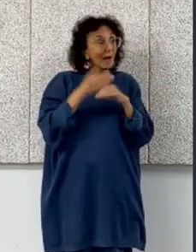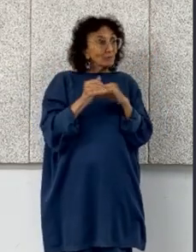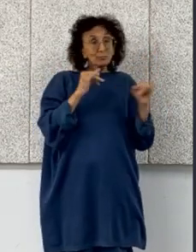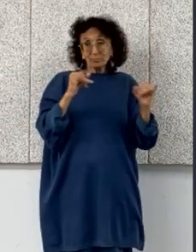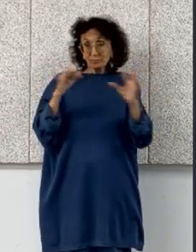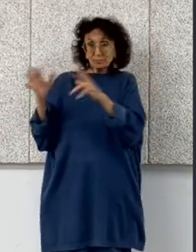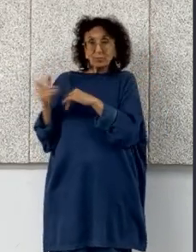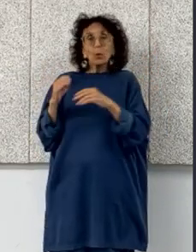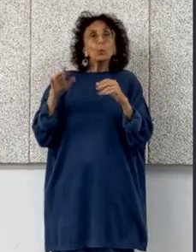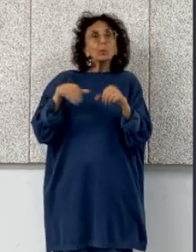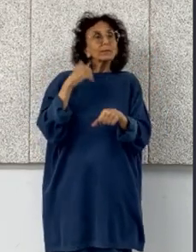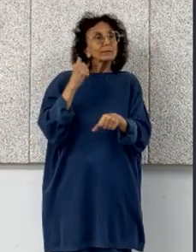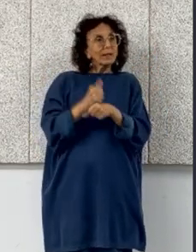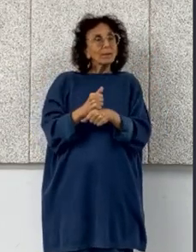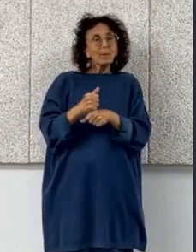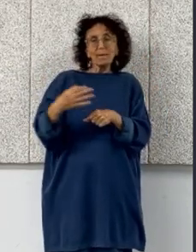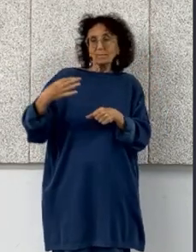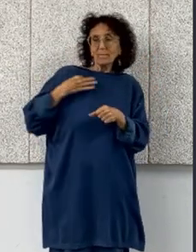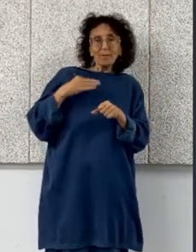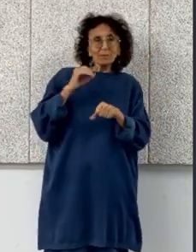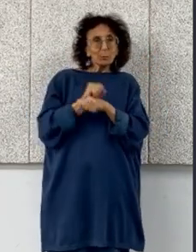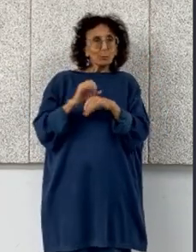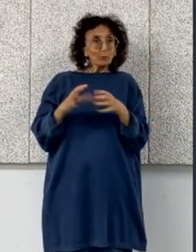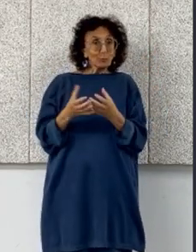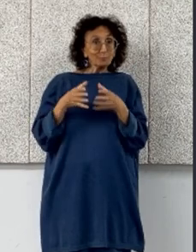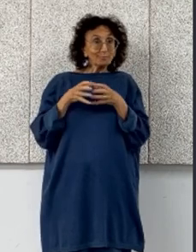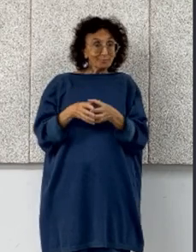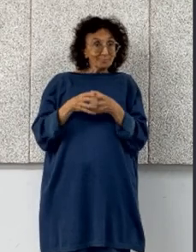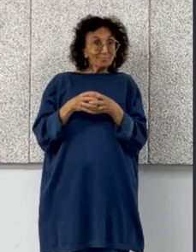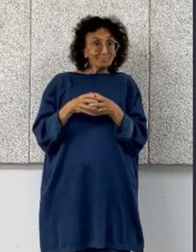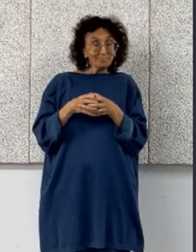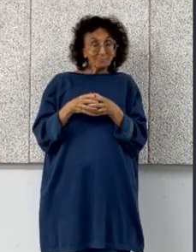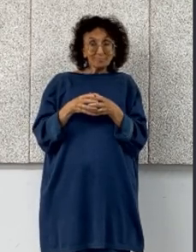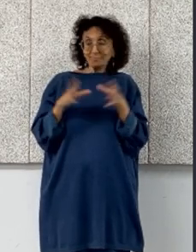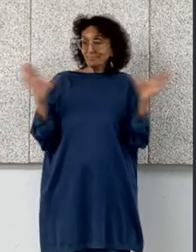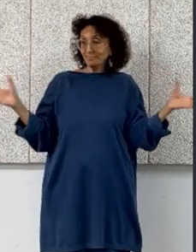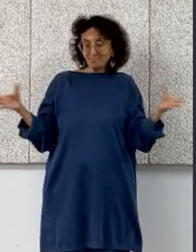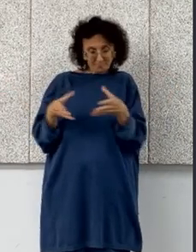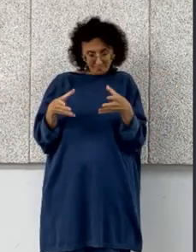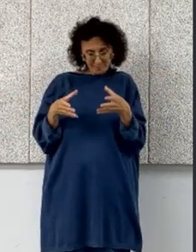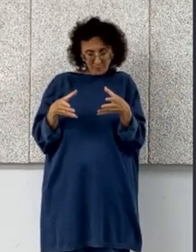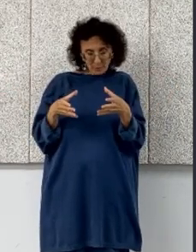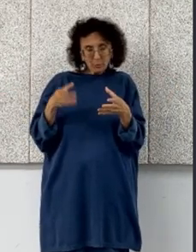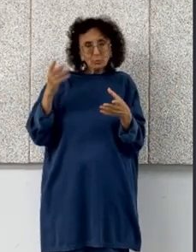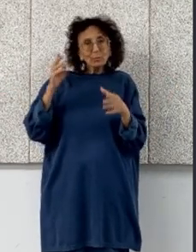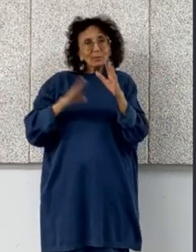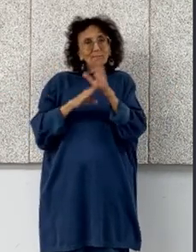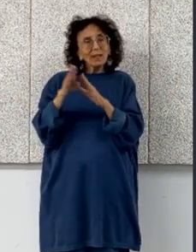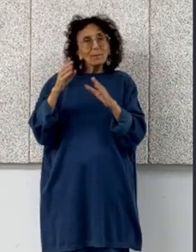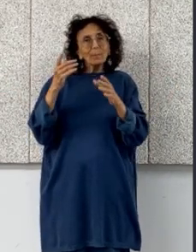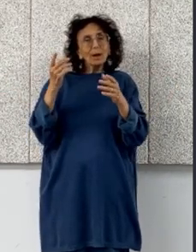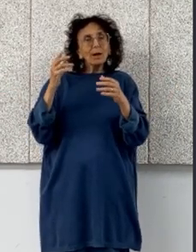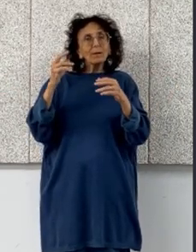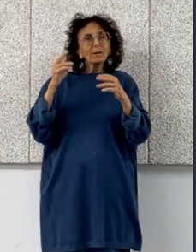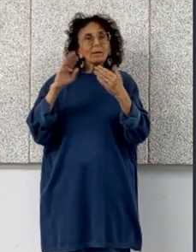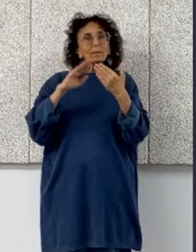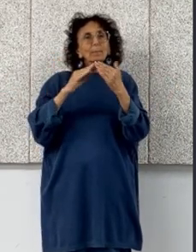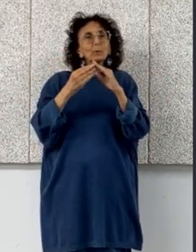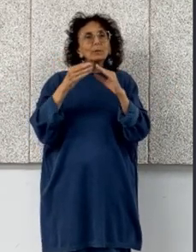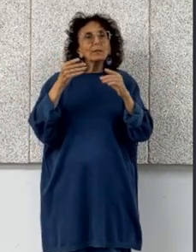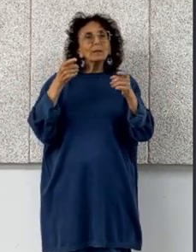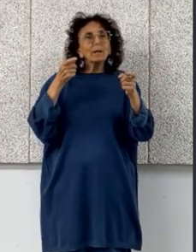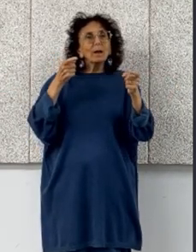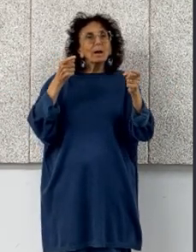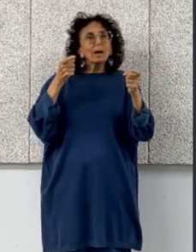a volunteer working group to work on community agreements with a hired consultant.